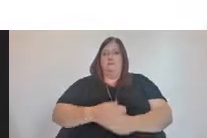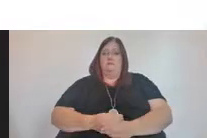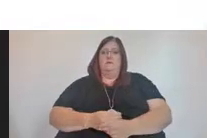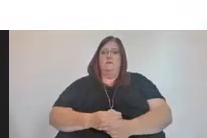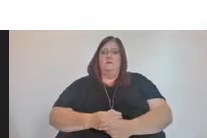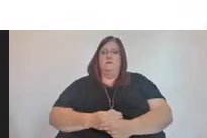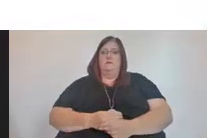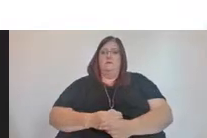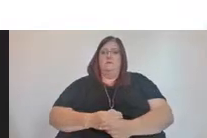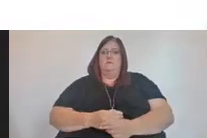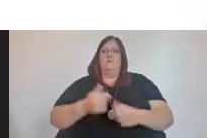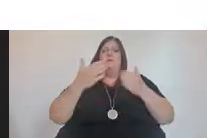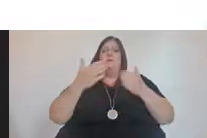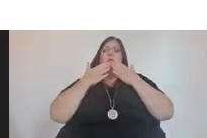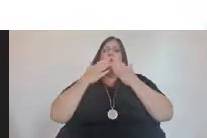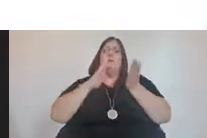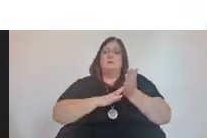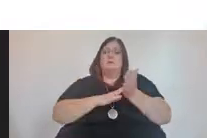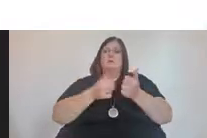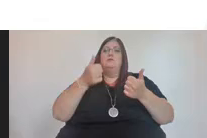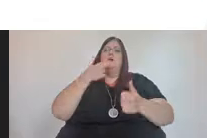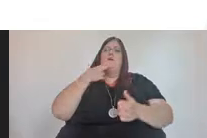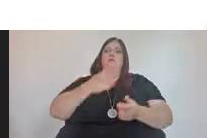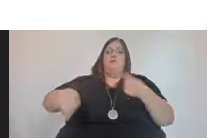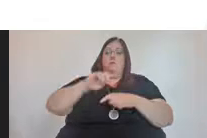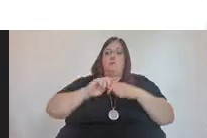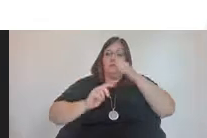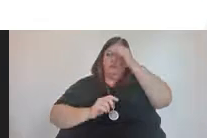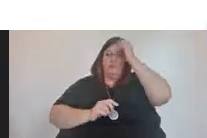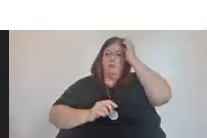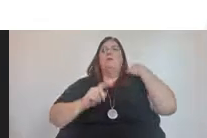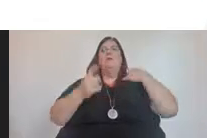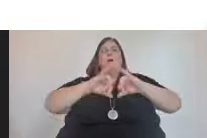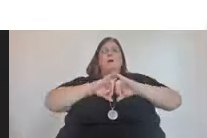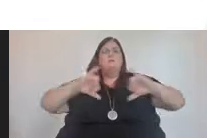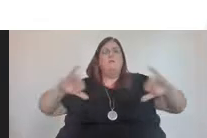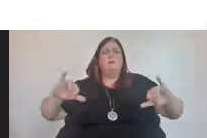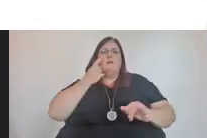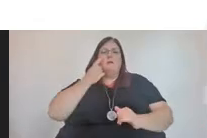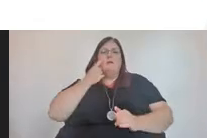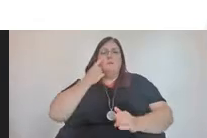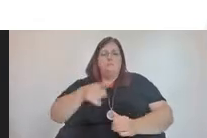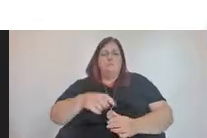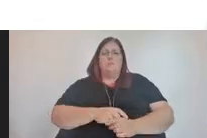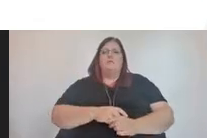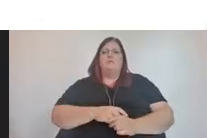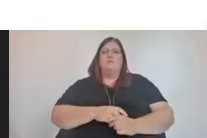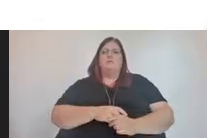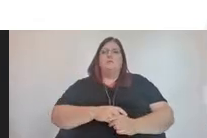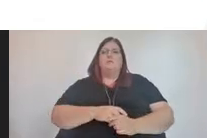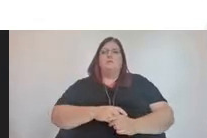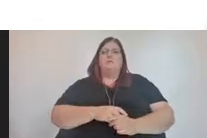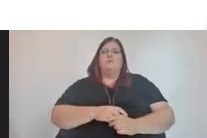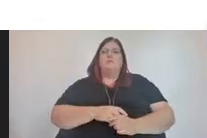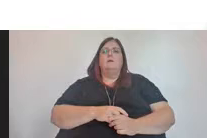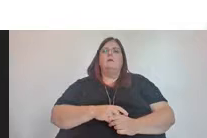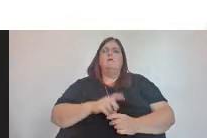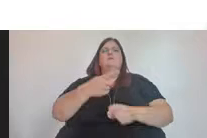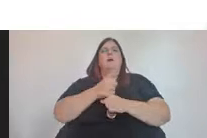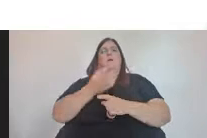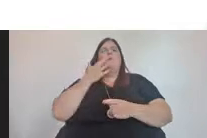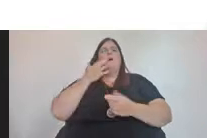Okay, thanks Marcus. Good afternoon, everybody. Yeah, this first slide shows and highlights that where we've spent our